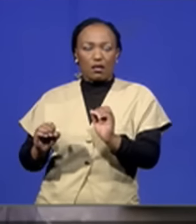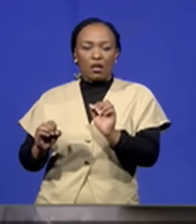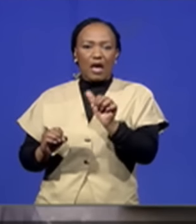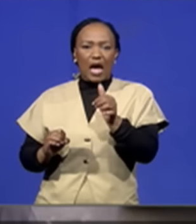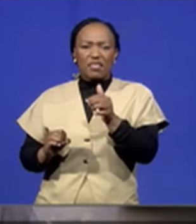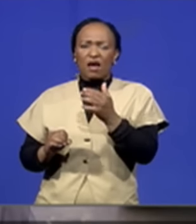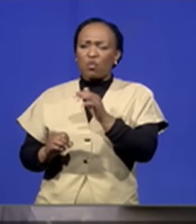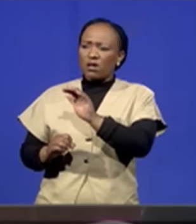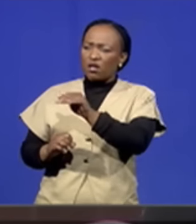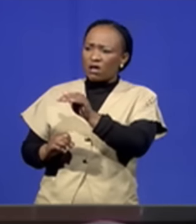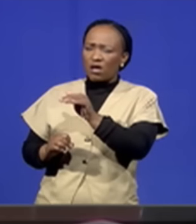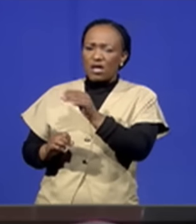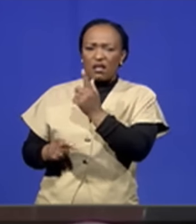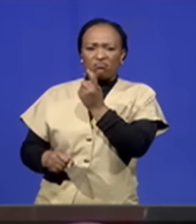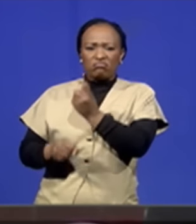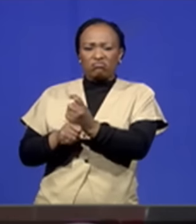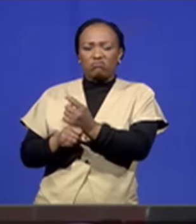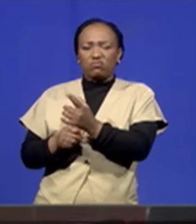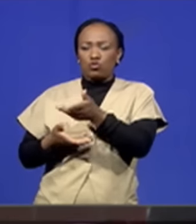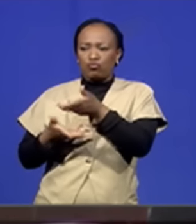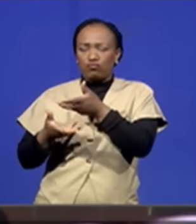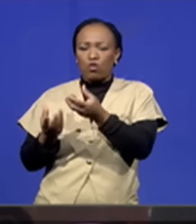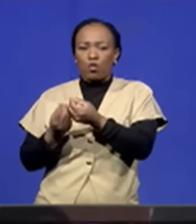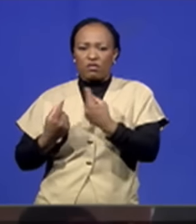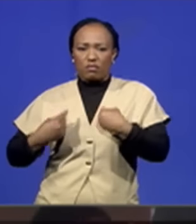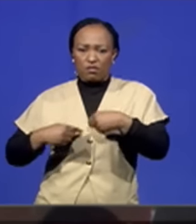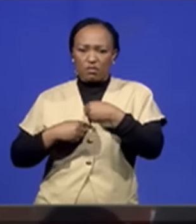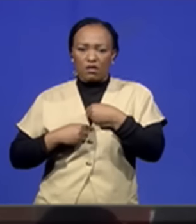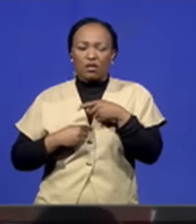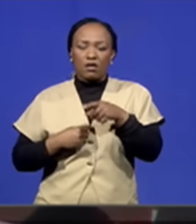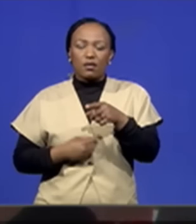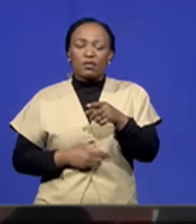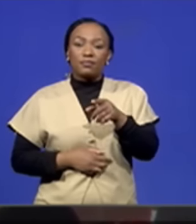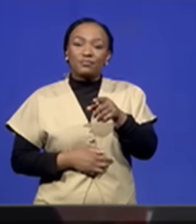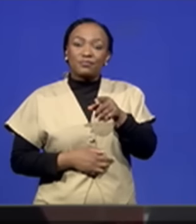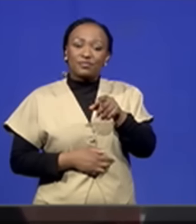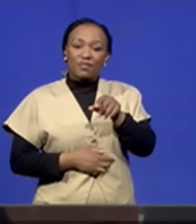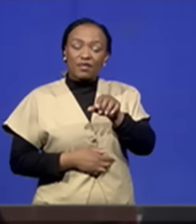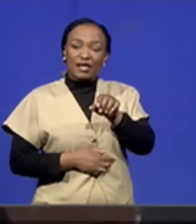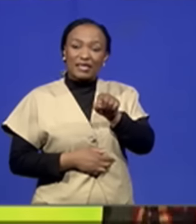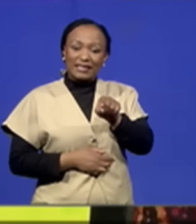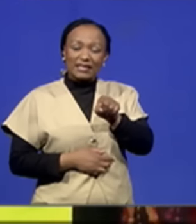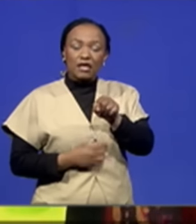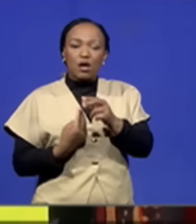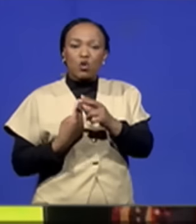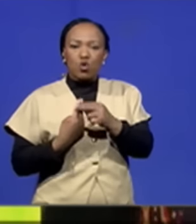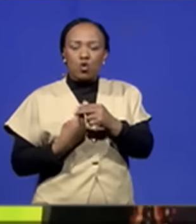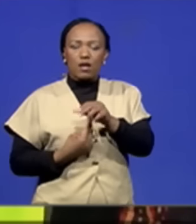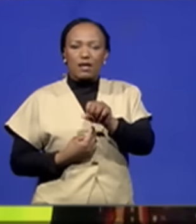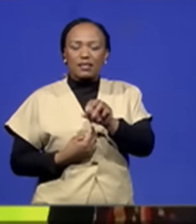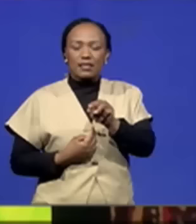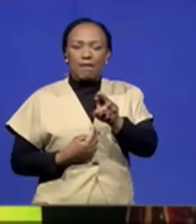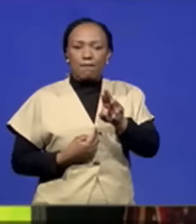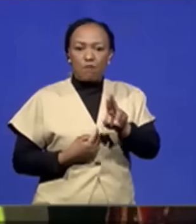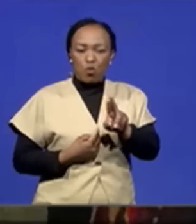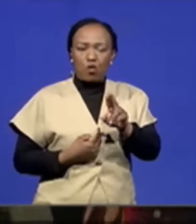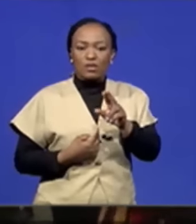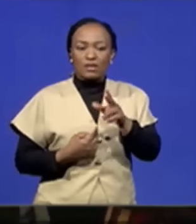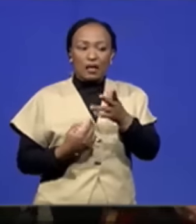talk to us as shop stewards. Mokgatlho wa badiri ba mmasepala wa Afrika Borwa wa re go sa duelwe ga dituelo go simolotse go ama ditiro